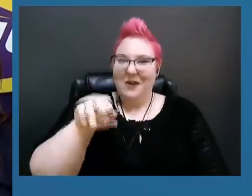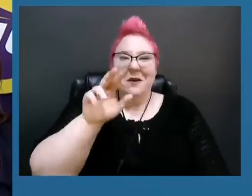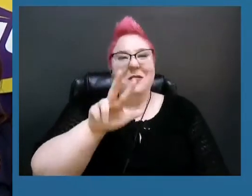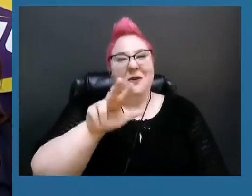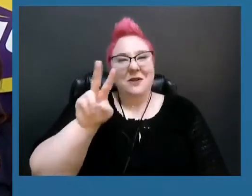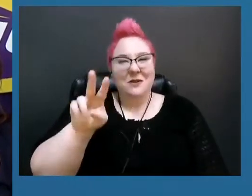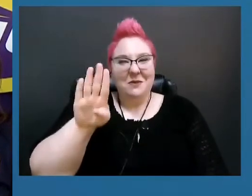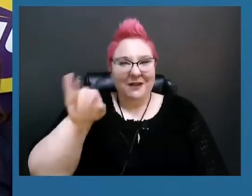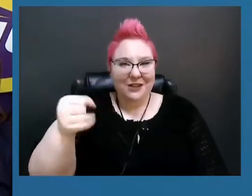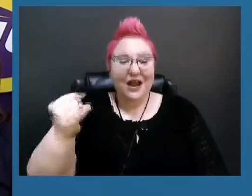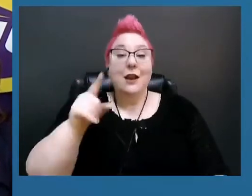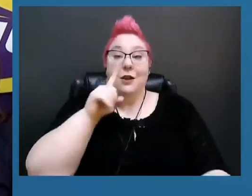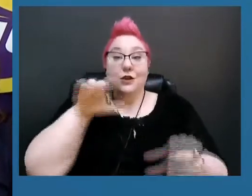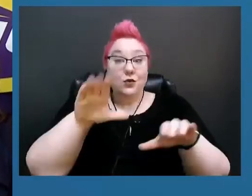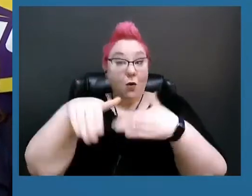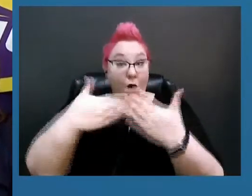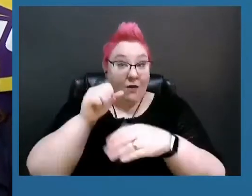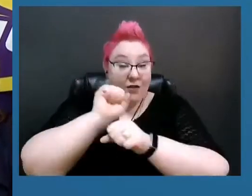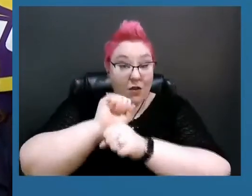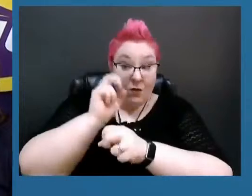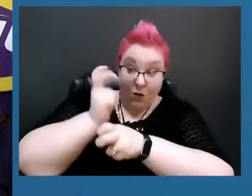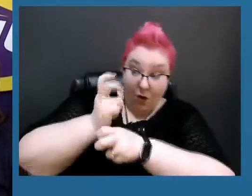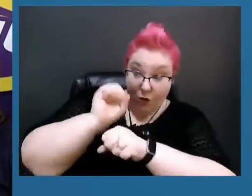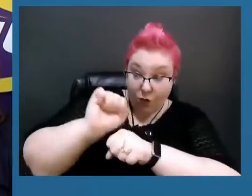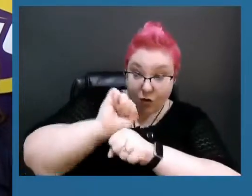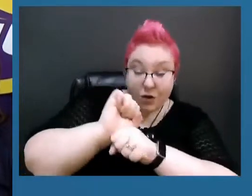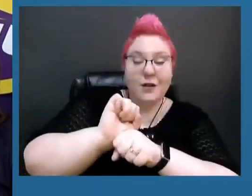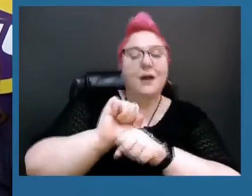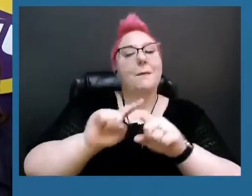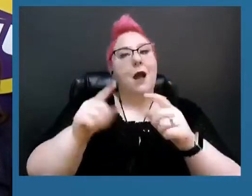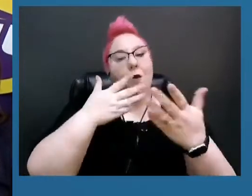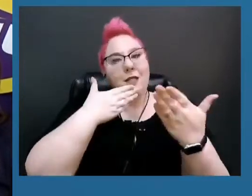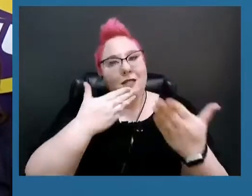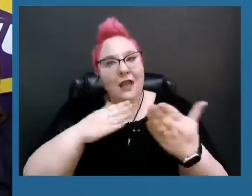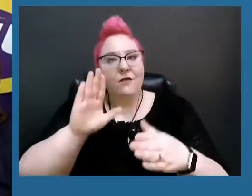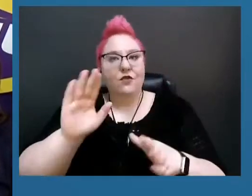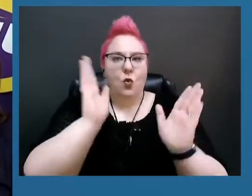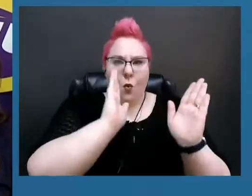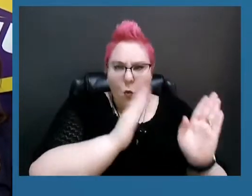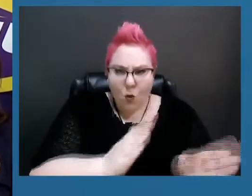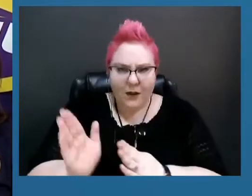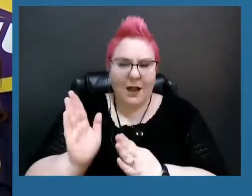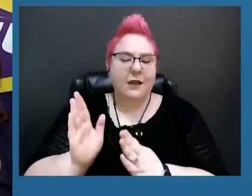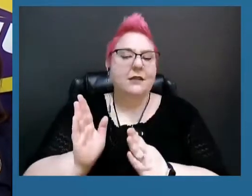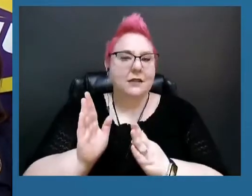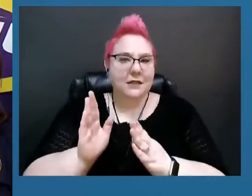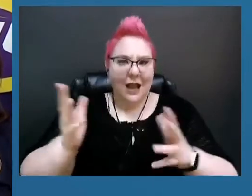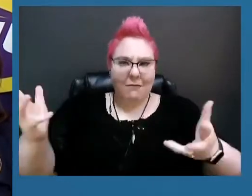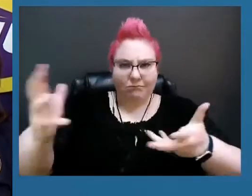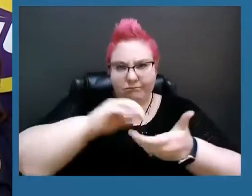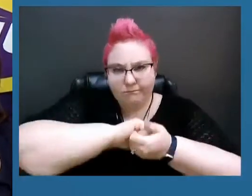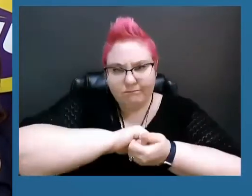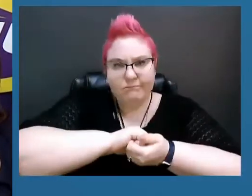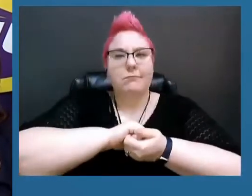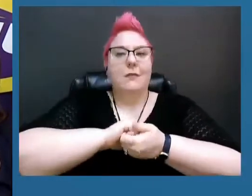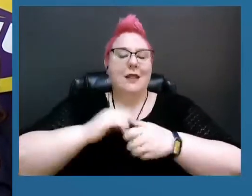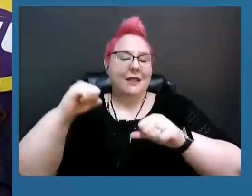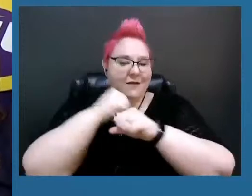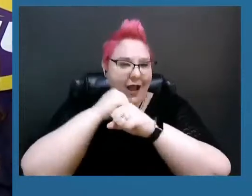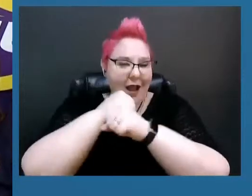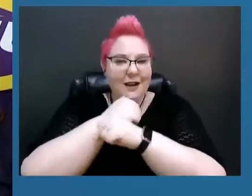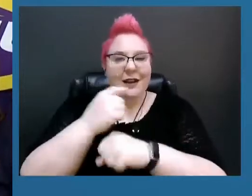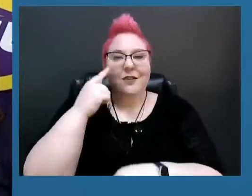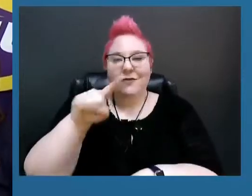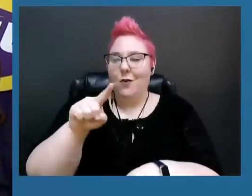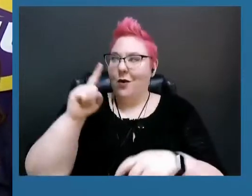of our airports, I do want to take a second to thank them for the organizing that they've done, the fighting that they've done for more than a